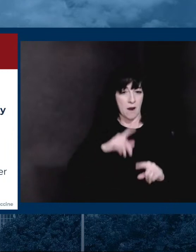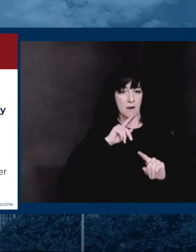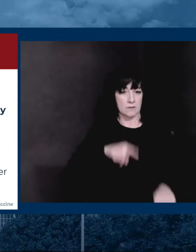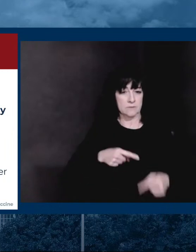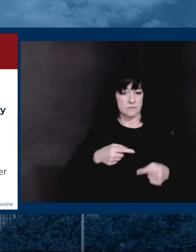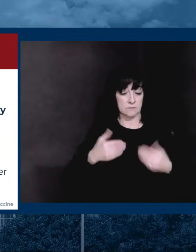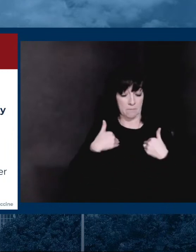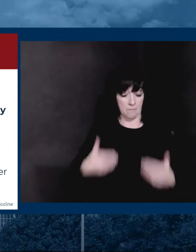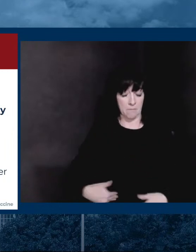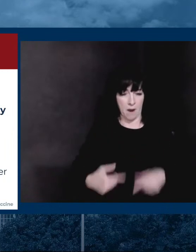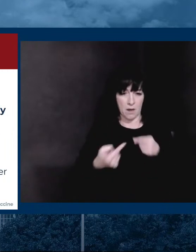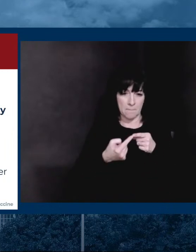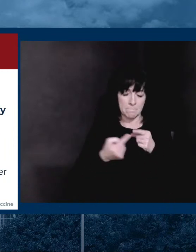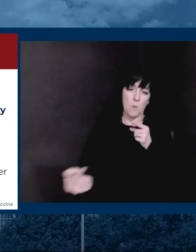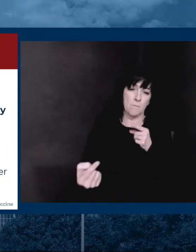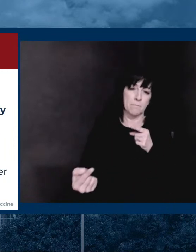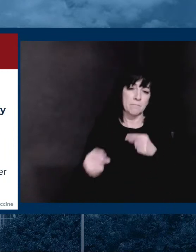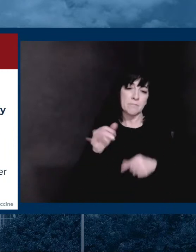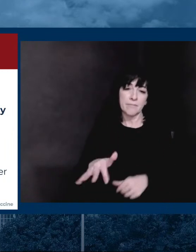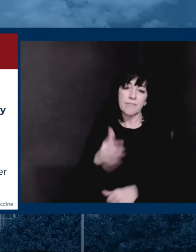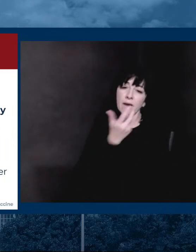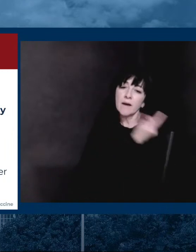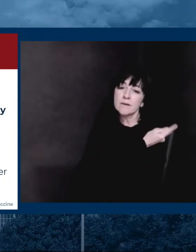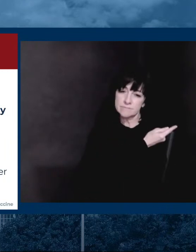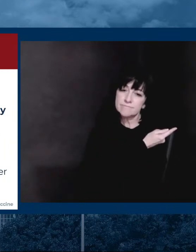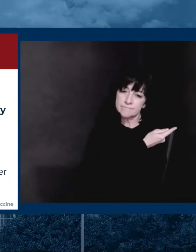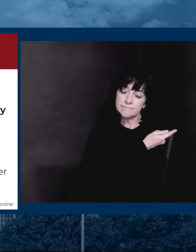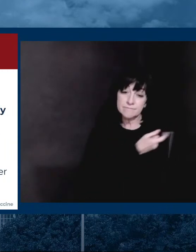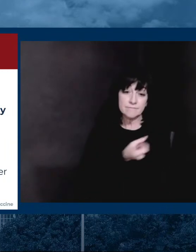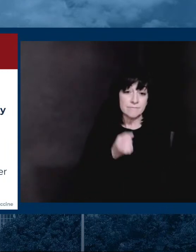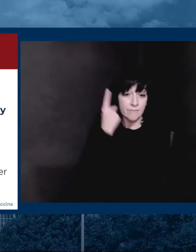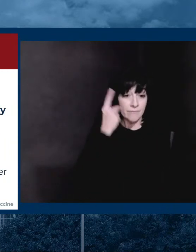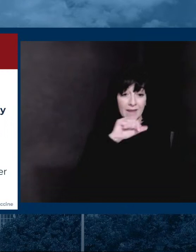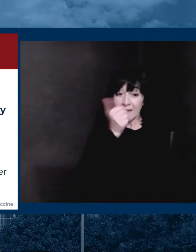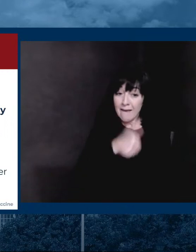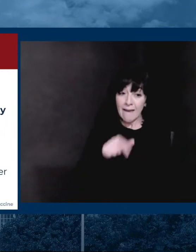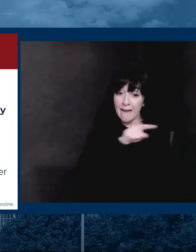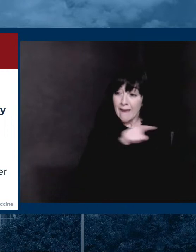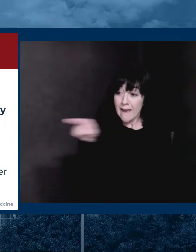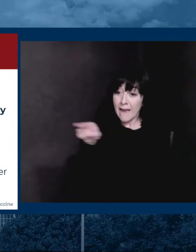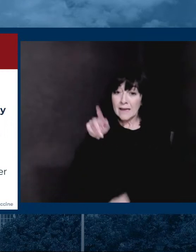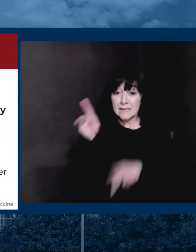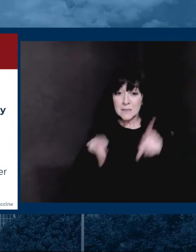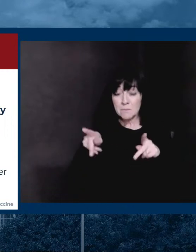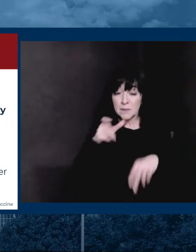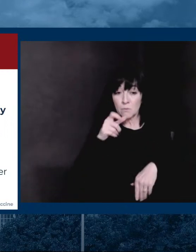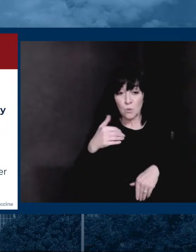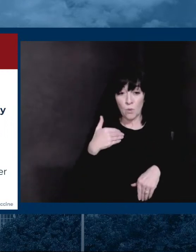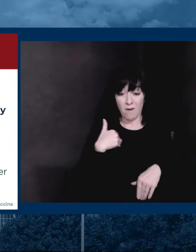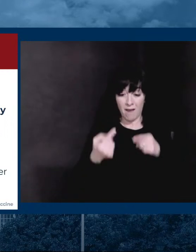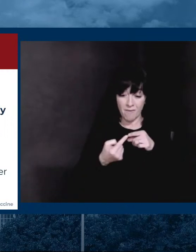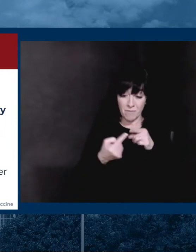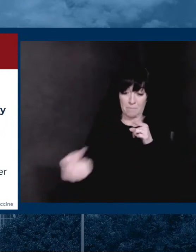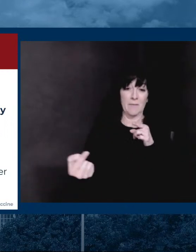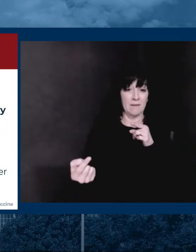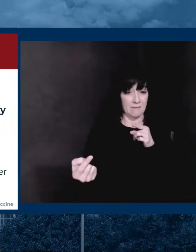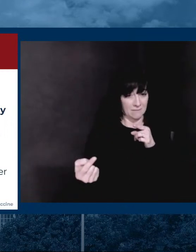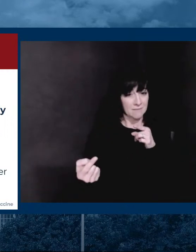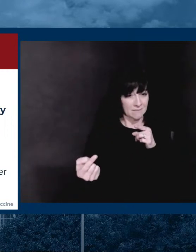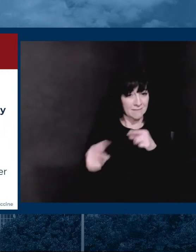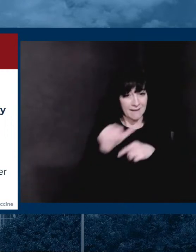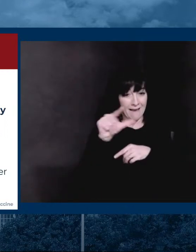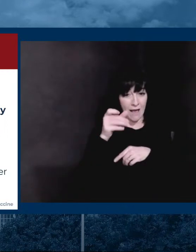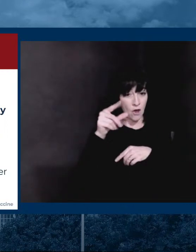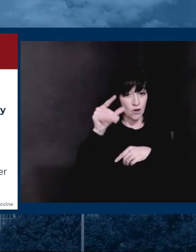have a history of allergy, all of our sites are prepared to respond to allergic reaction, but we suggest that you talk to